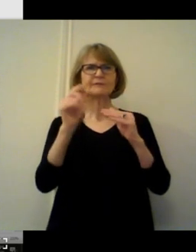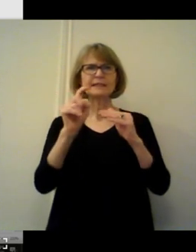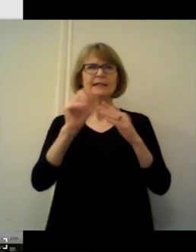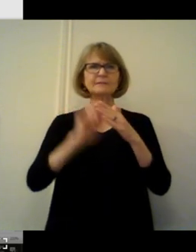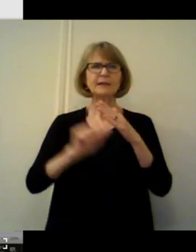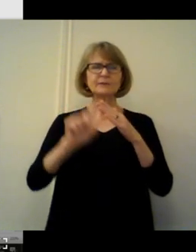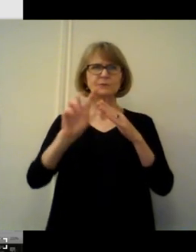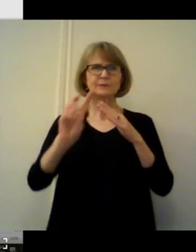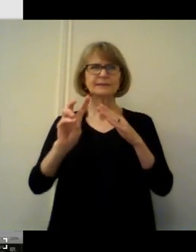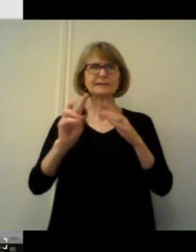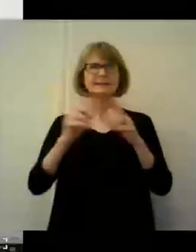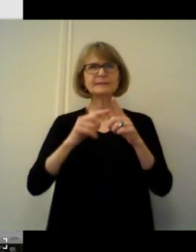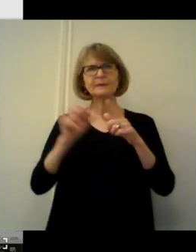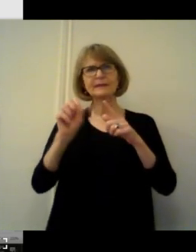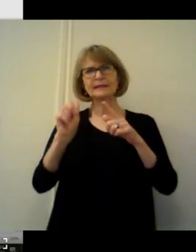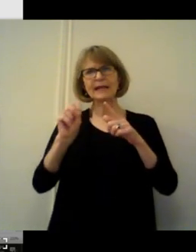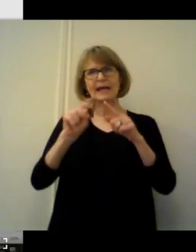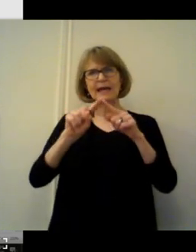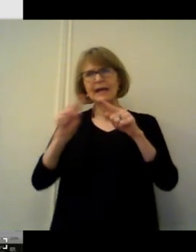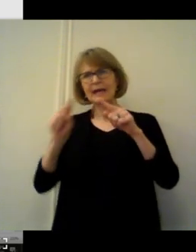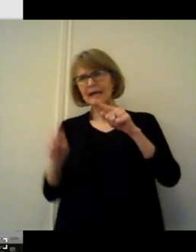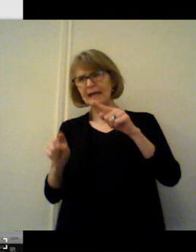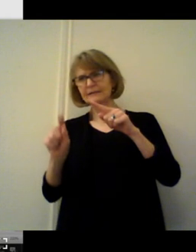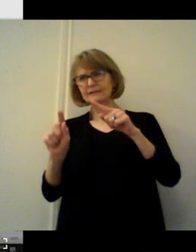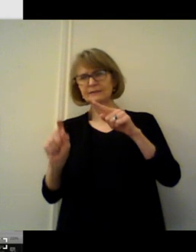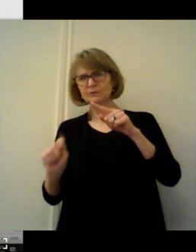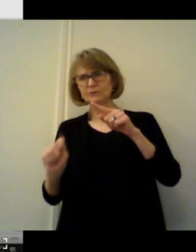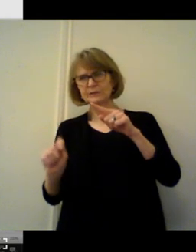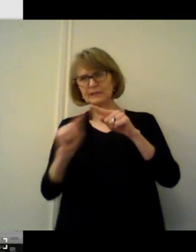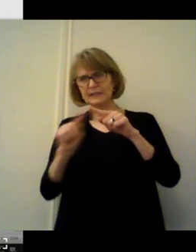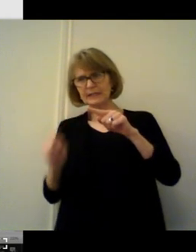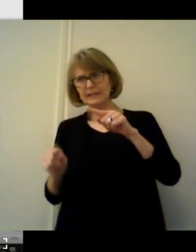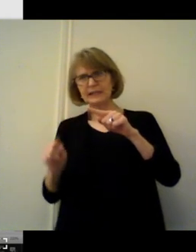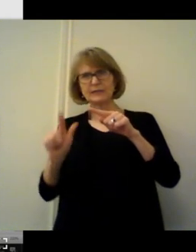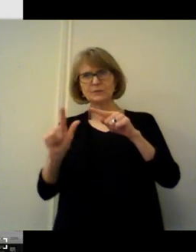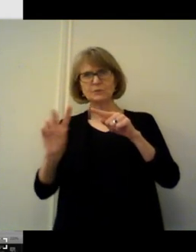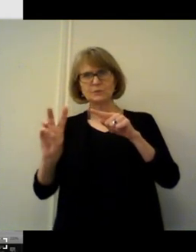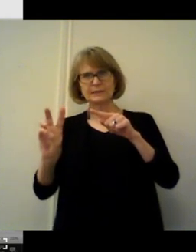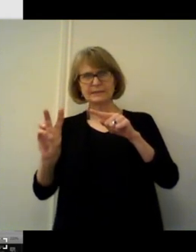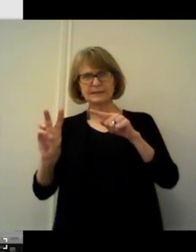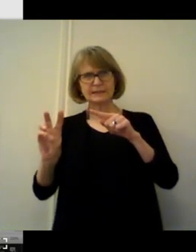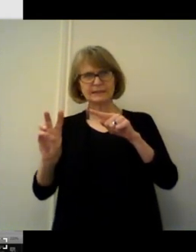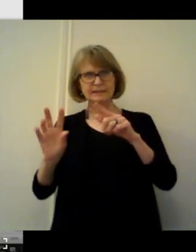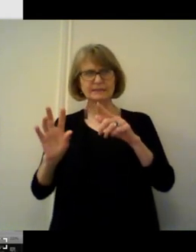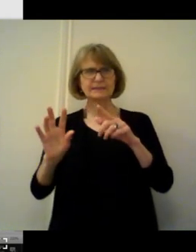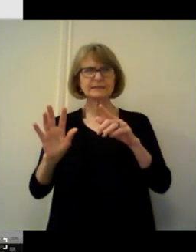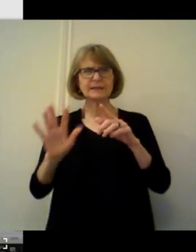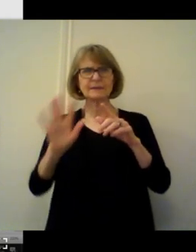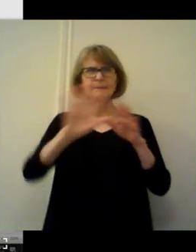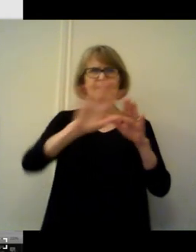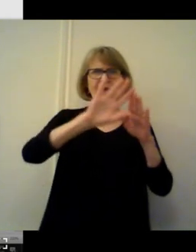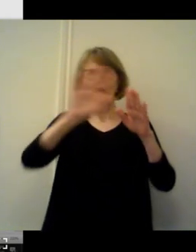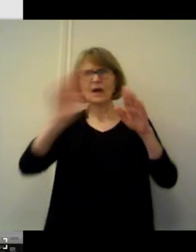then S to T is going to be just the 26. But what do we know about this whole